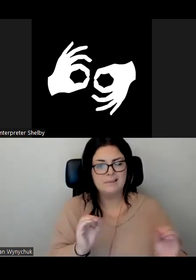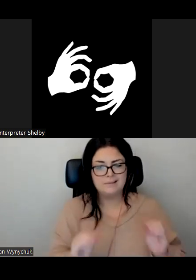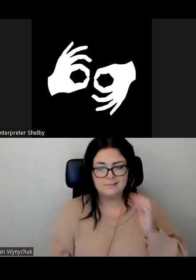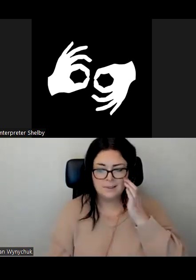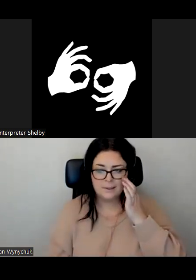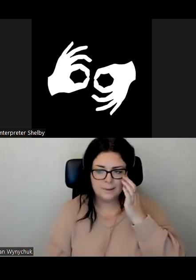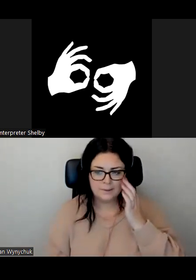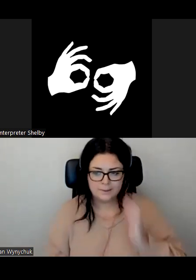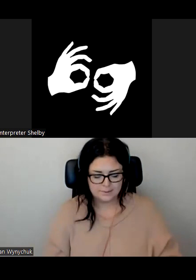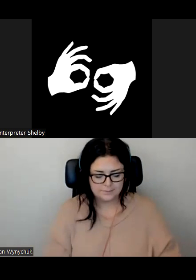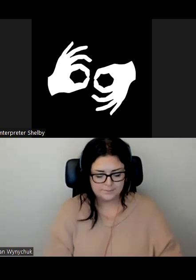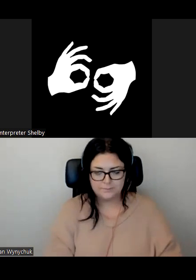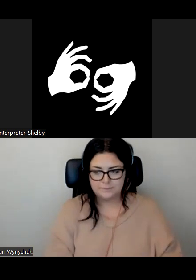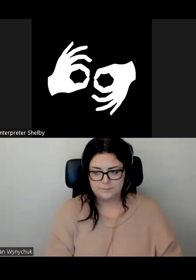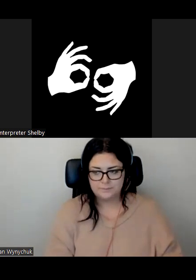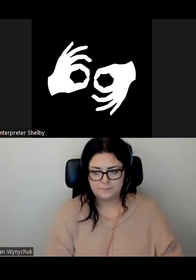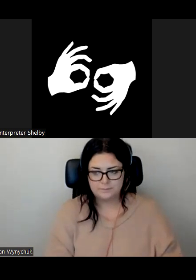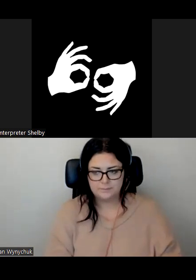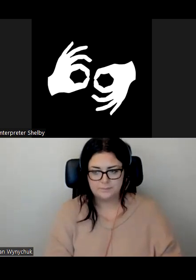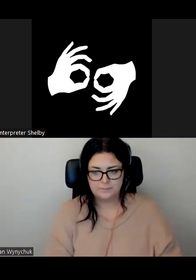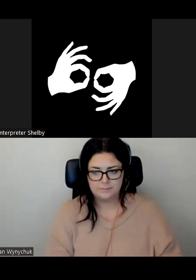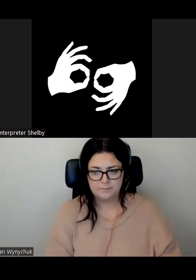Okay. Okay, thank you.